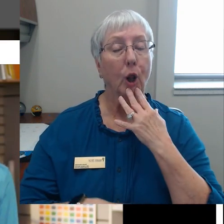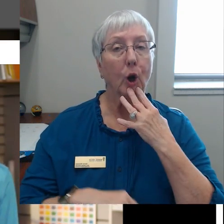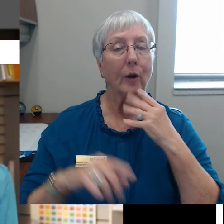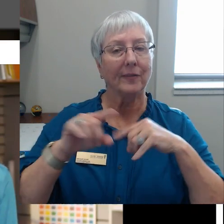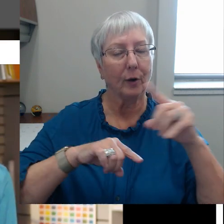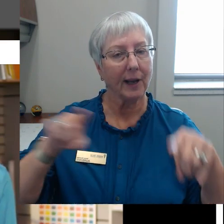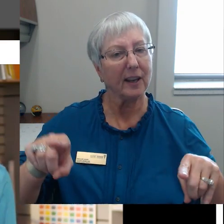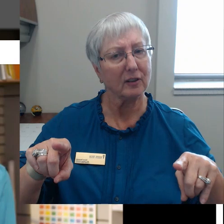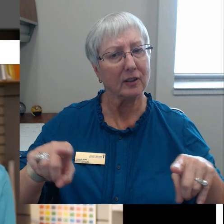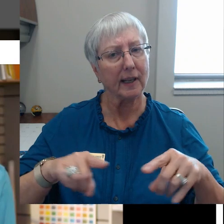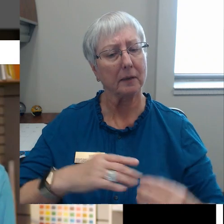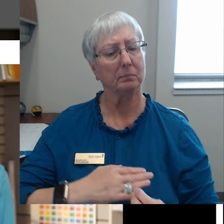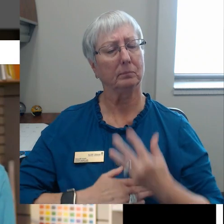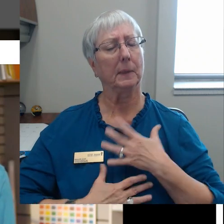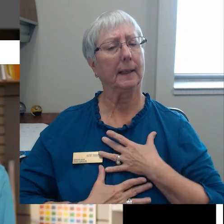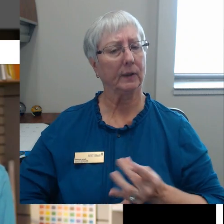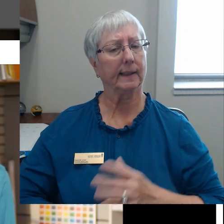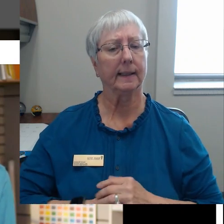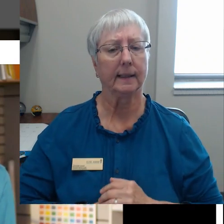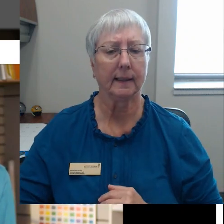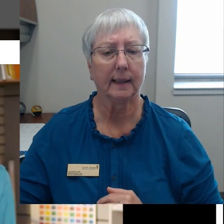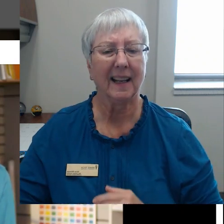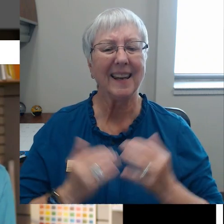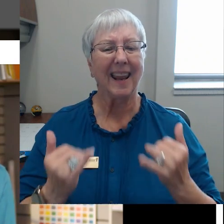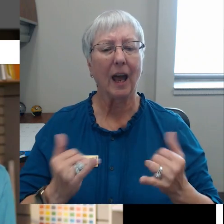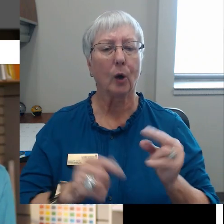Let's look at the variations of textural color from wet media,